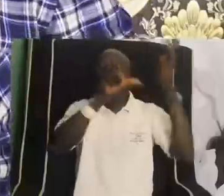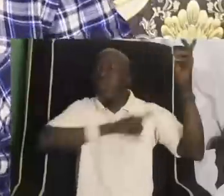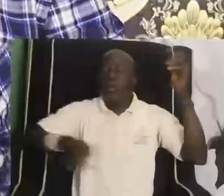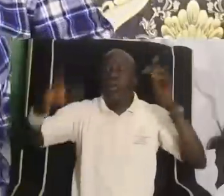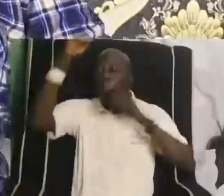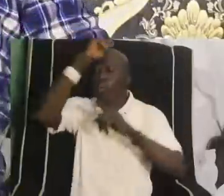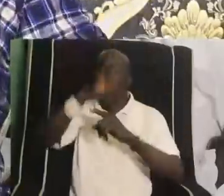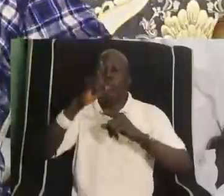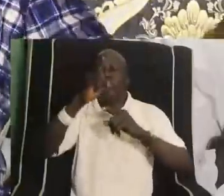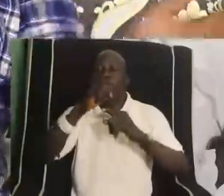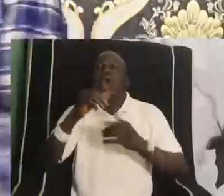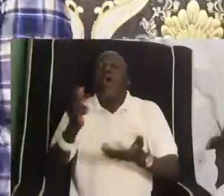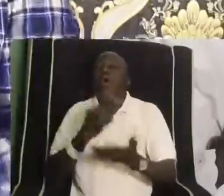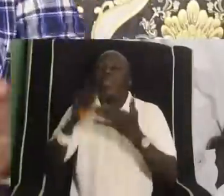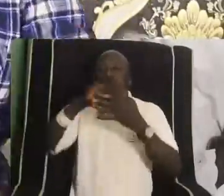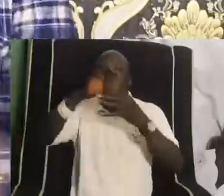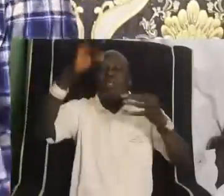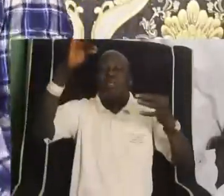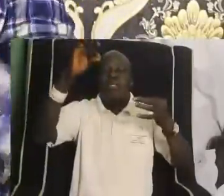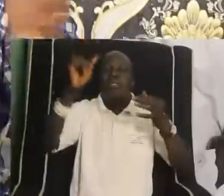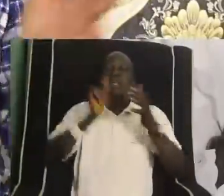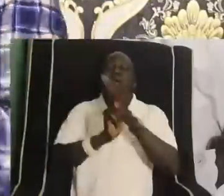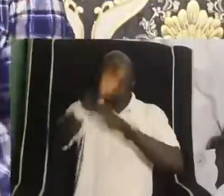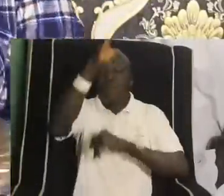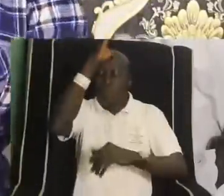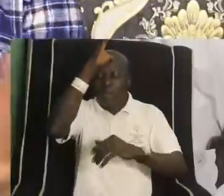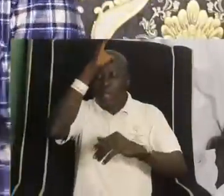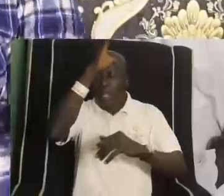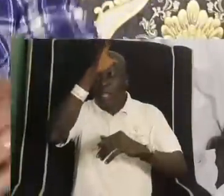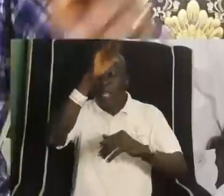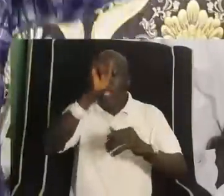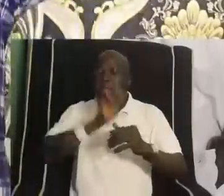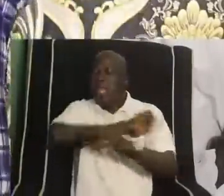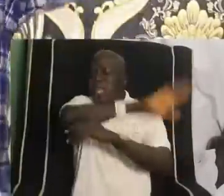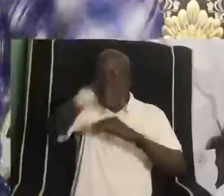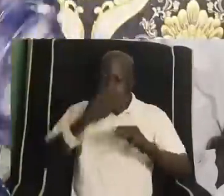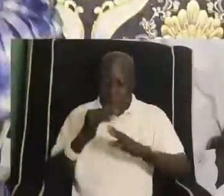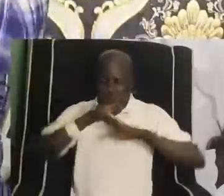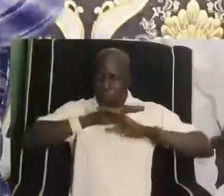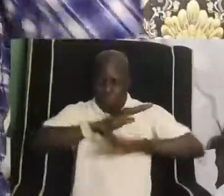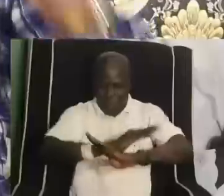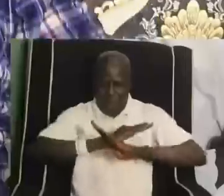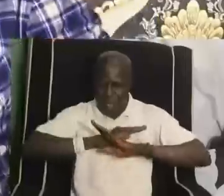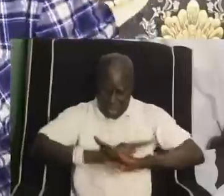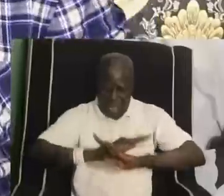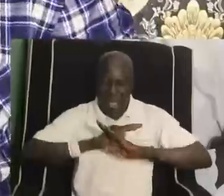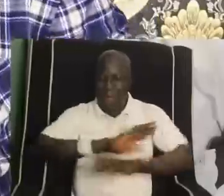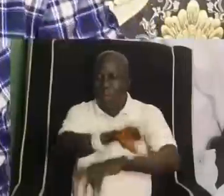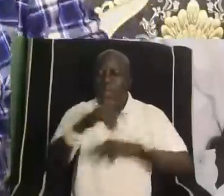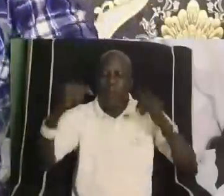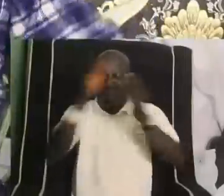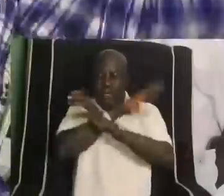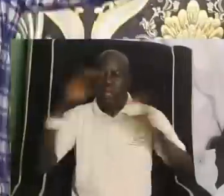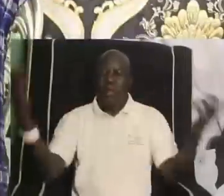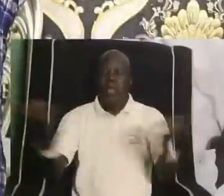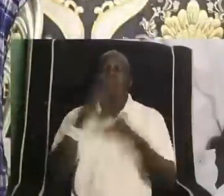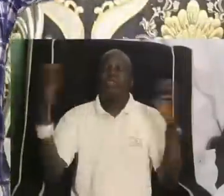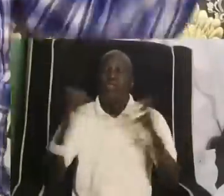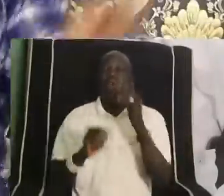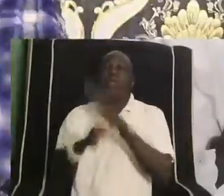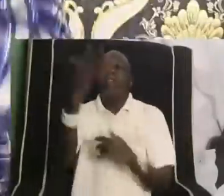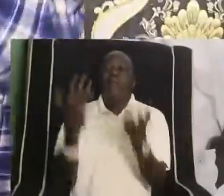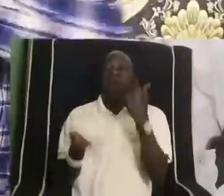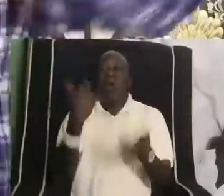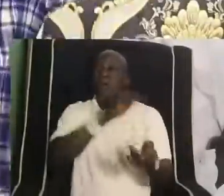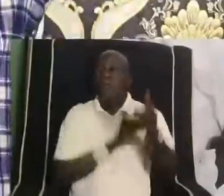name of Jesus Christ. E pe mememo. The Holy Spirit. Olorun. Olorun. Agbara to di ojo ayo mi lowo. The forces in the name of my joy. Ina